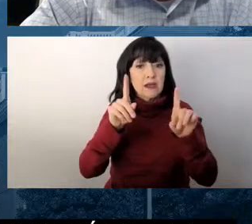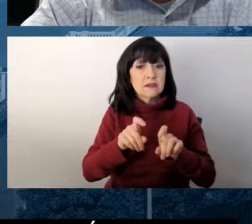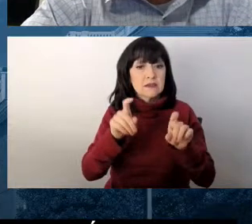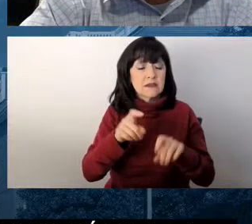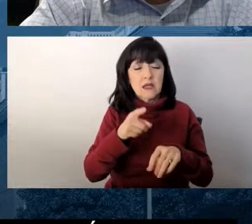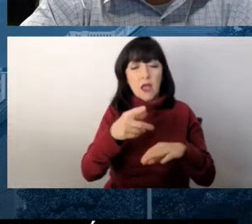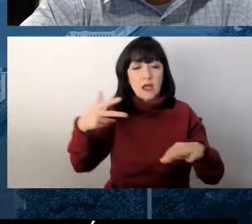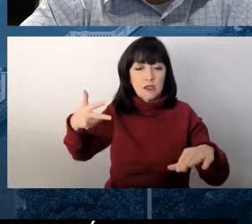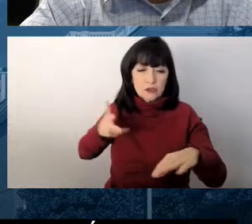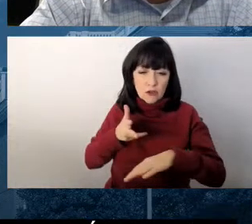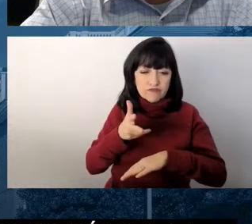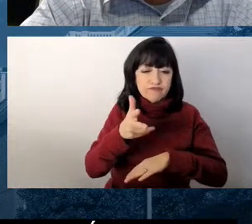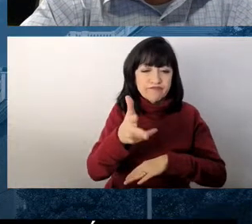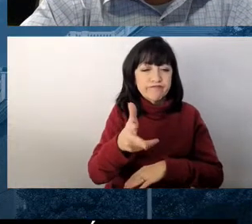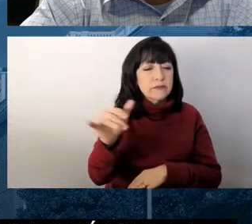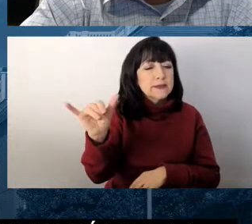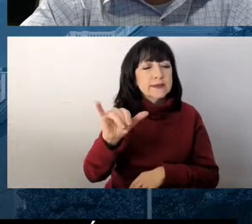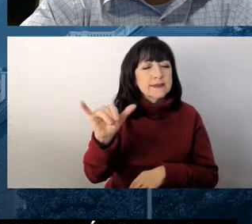They'll start in about